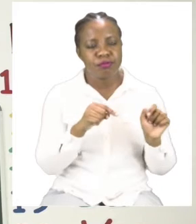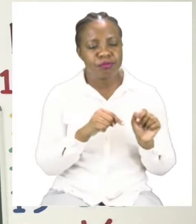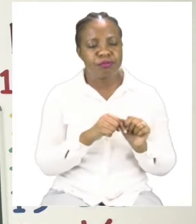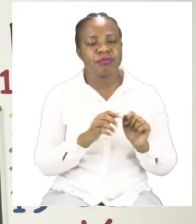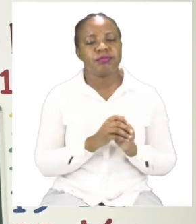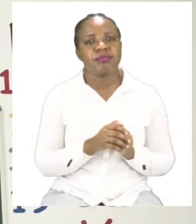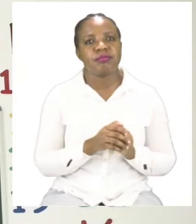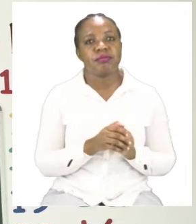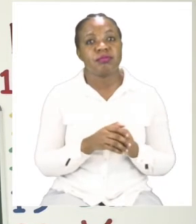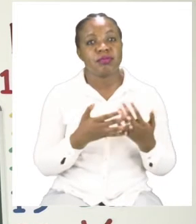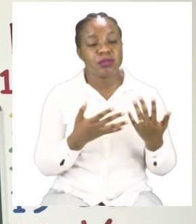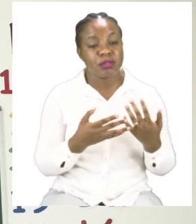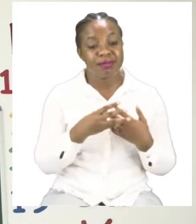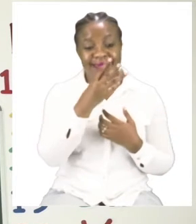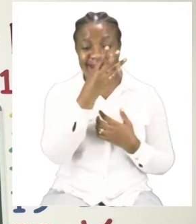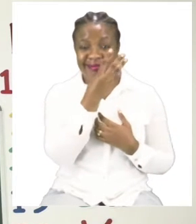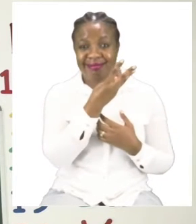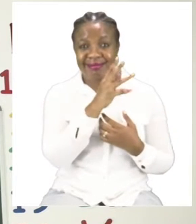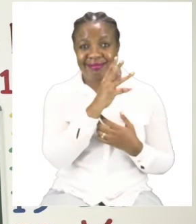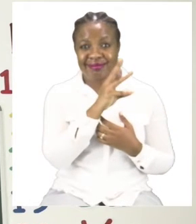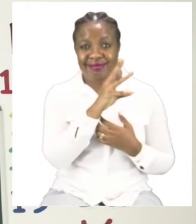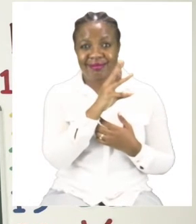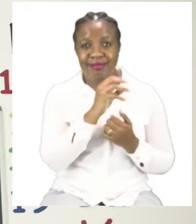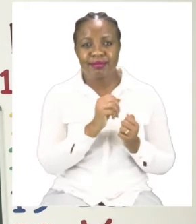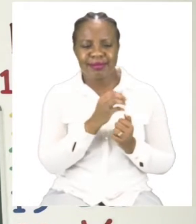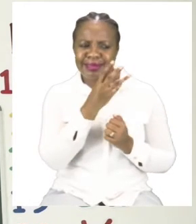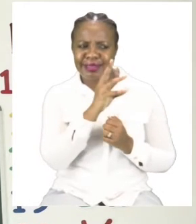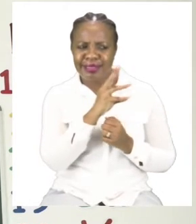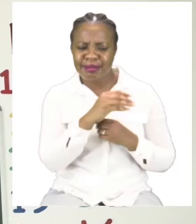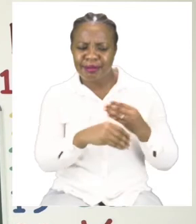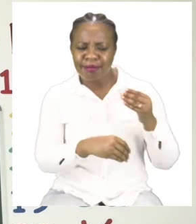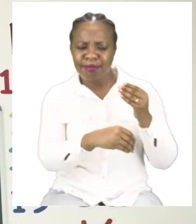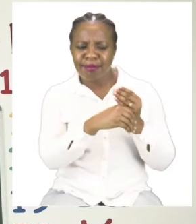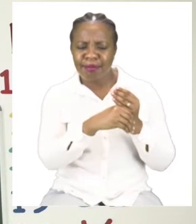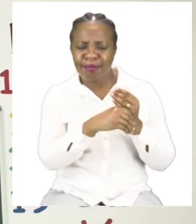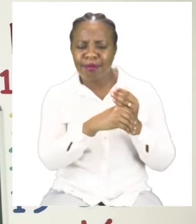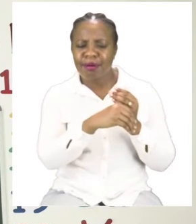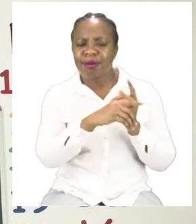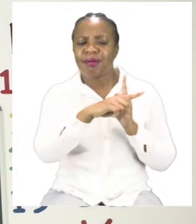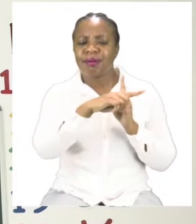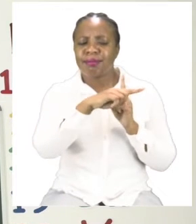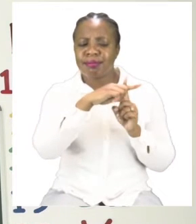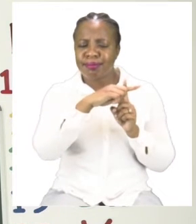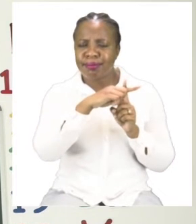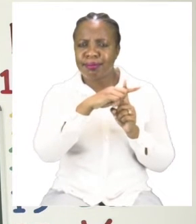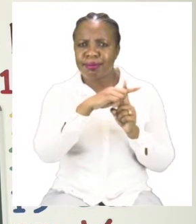is the one we're going to do together. Now, the sum says 6